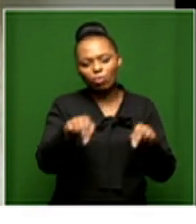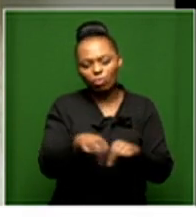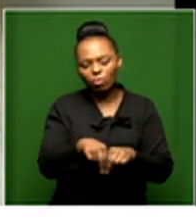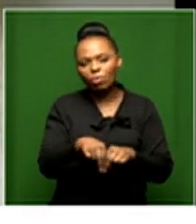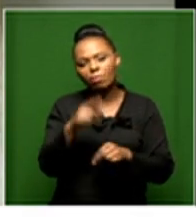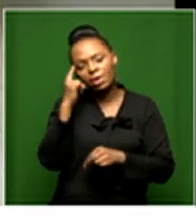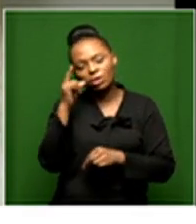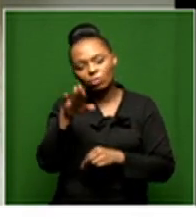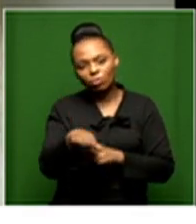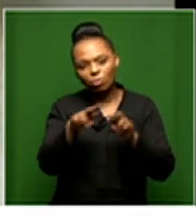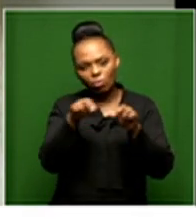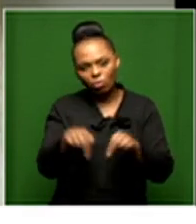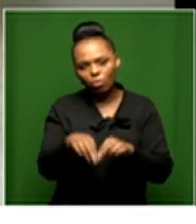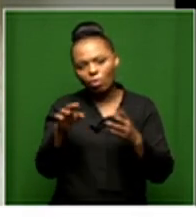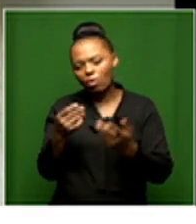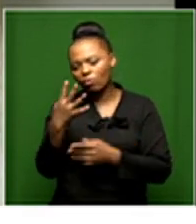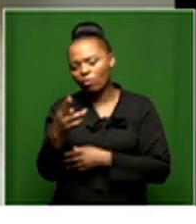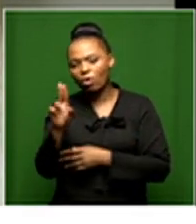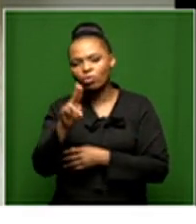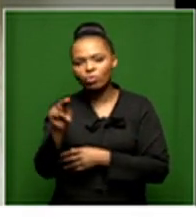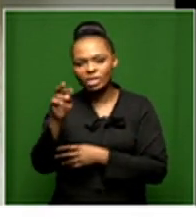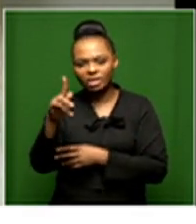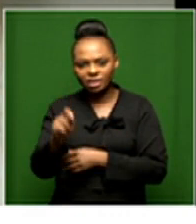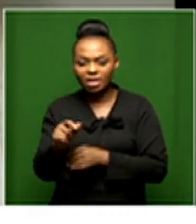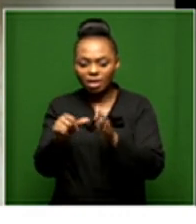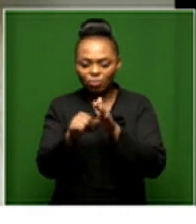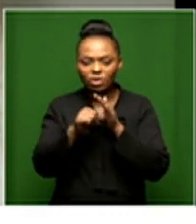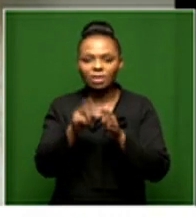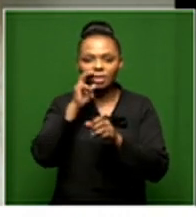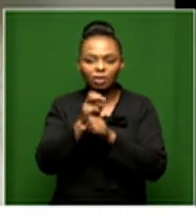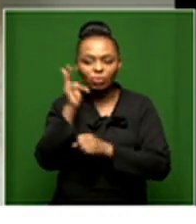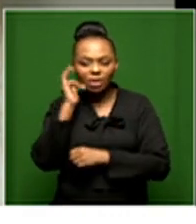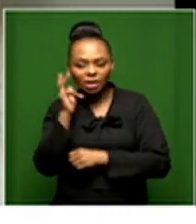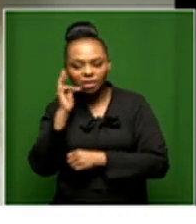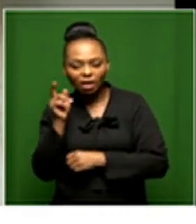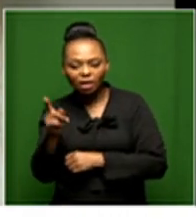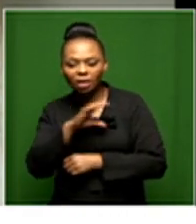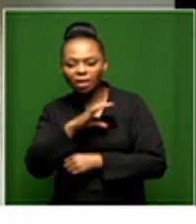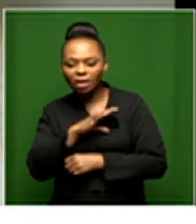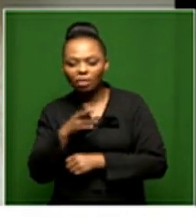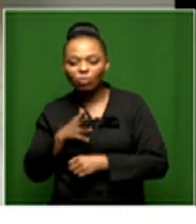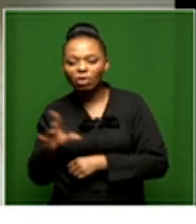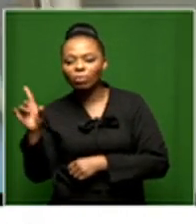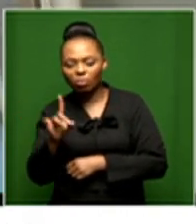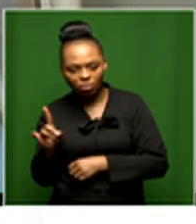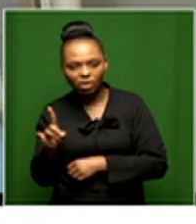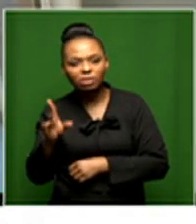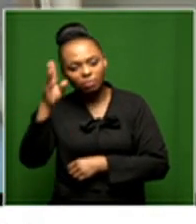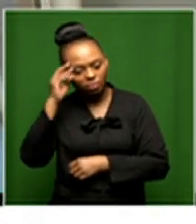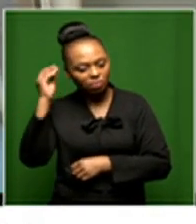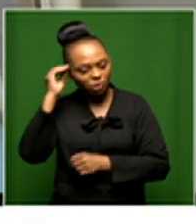unit. So it is important for us to hear and listen to our potential buyers.